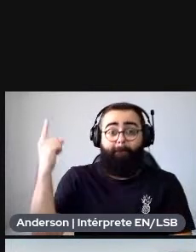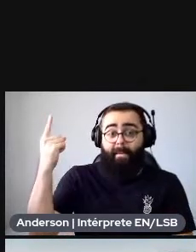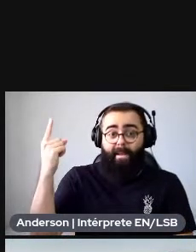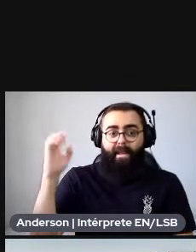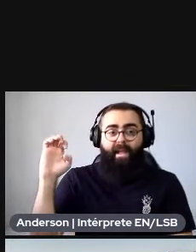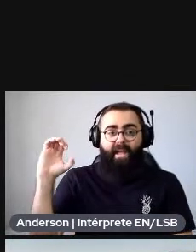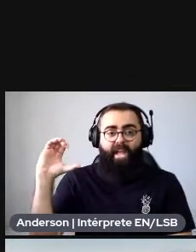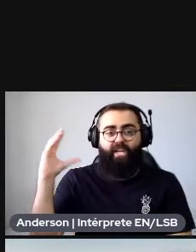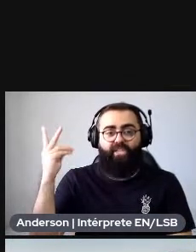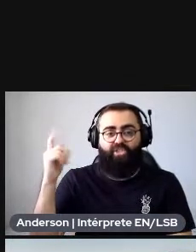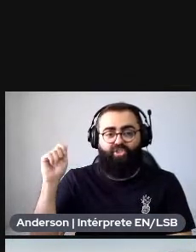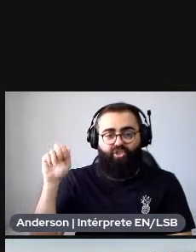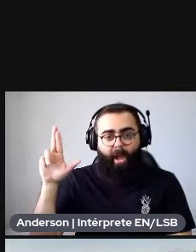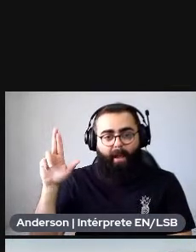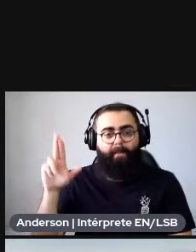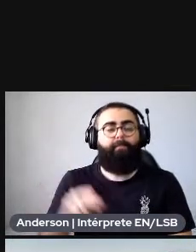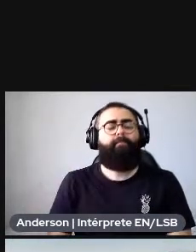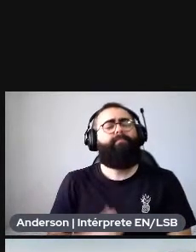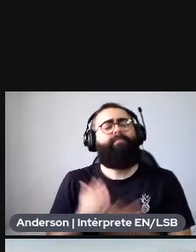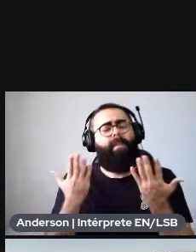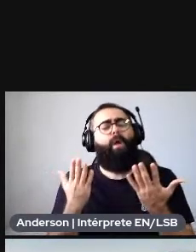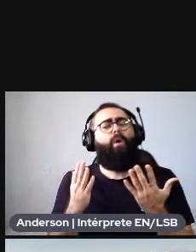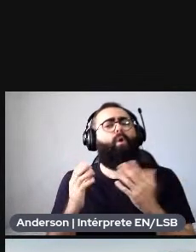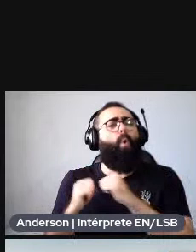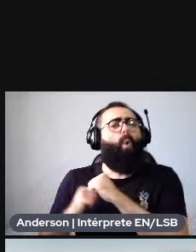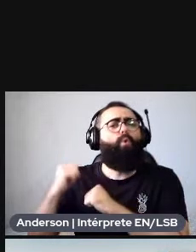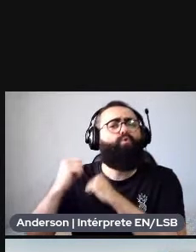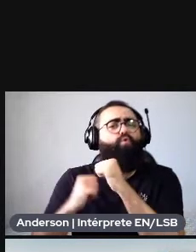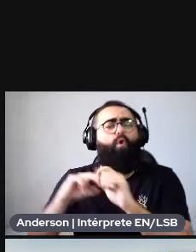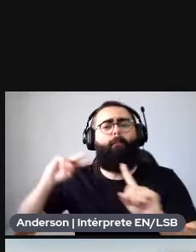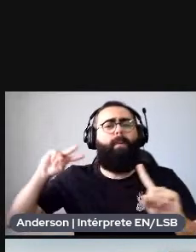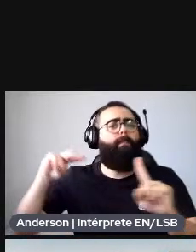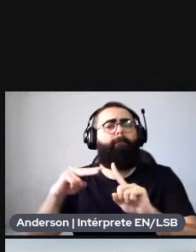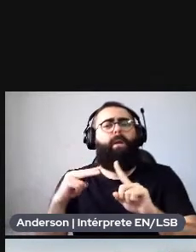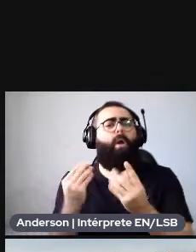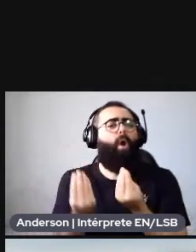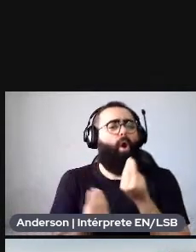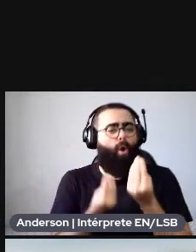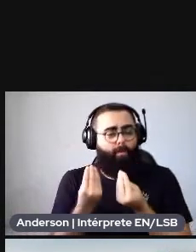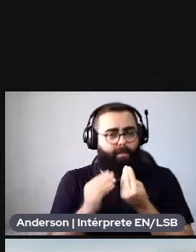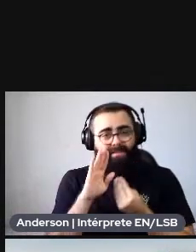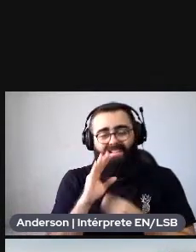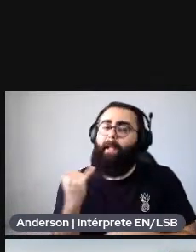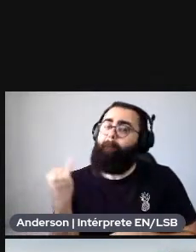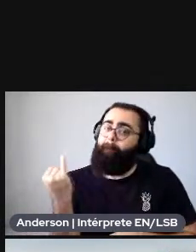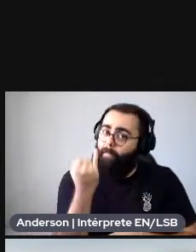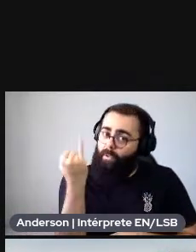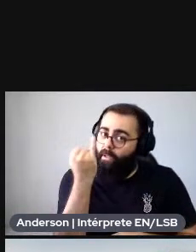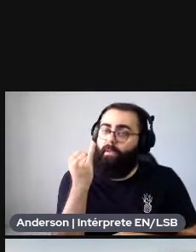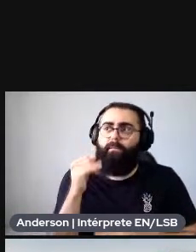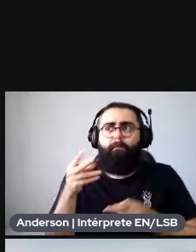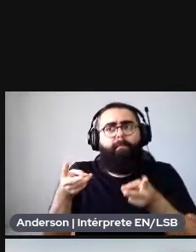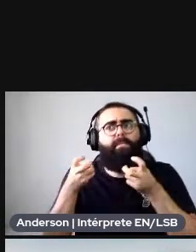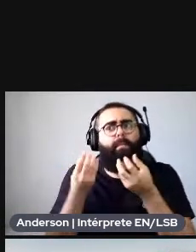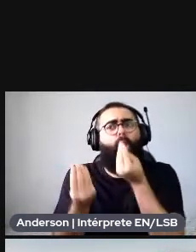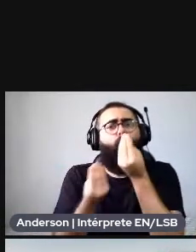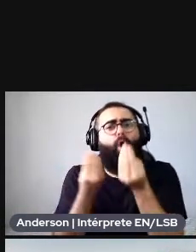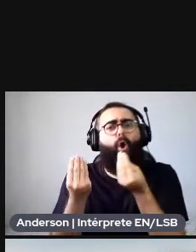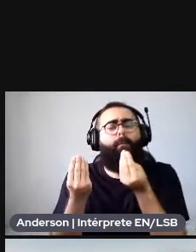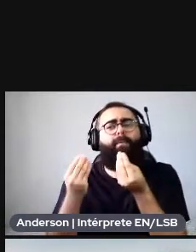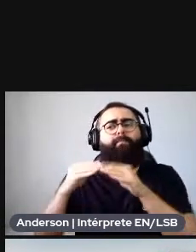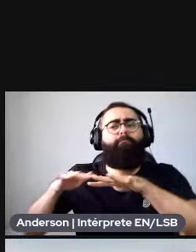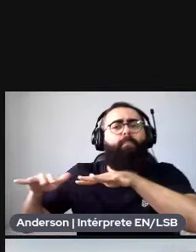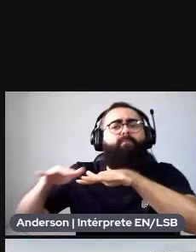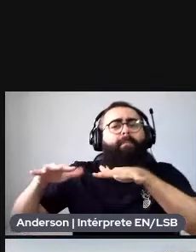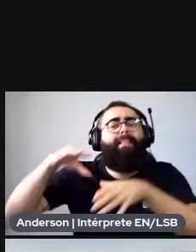constructional viewpoint. Now, it's interesting to have a look at the internal dynamics between the microconstructions, which is